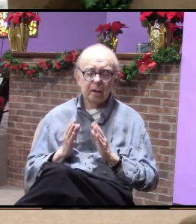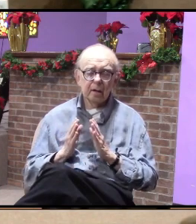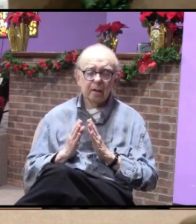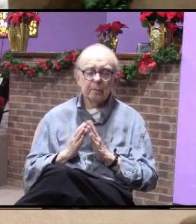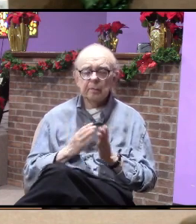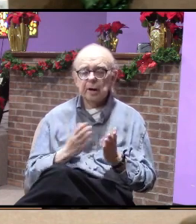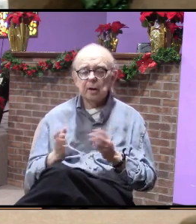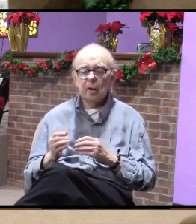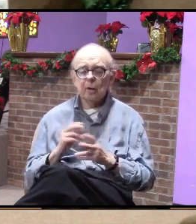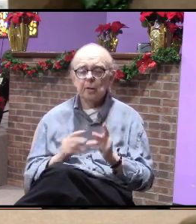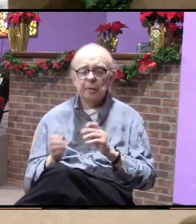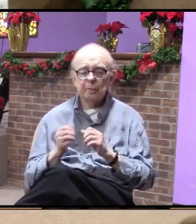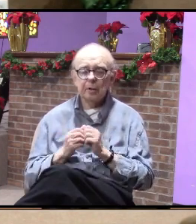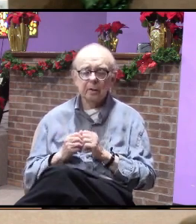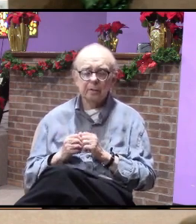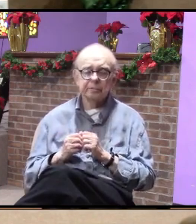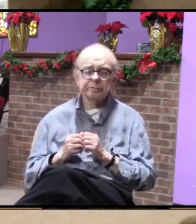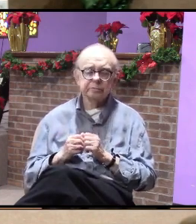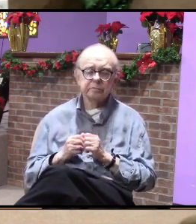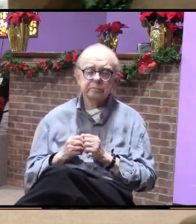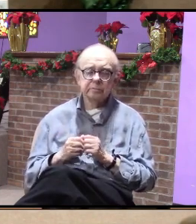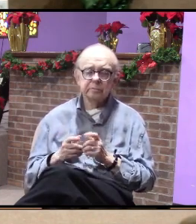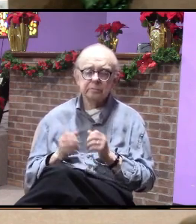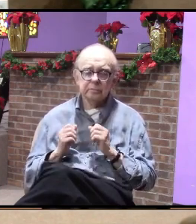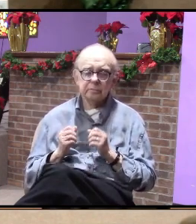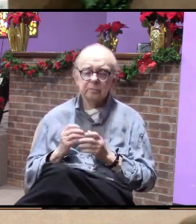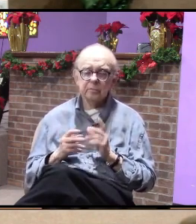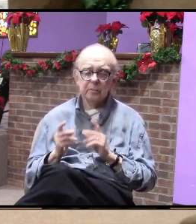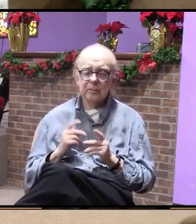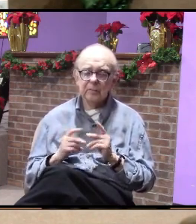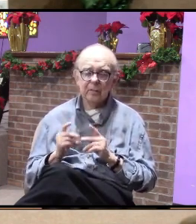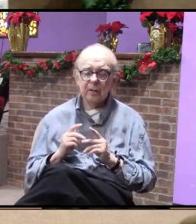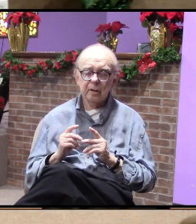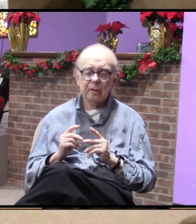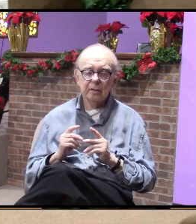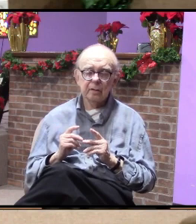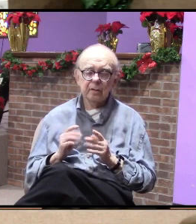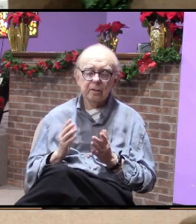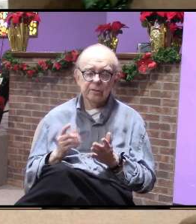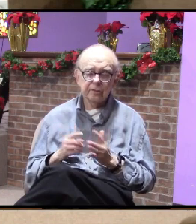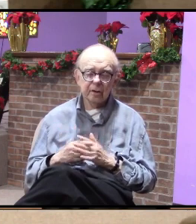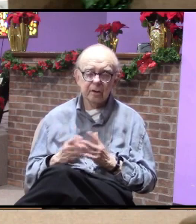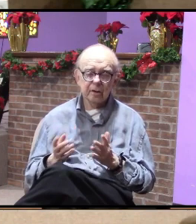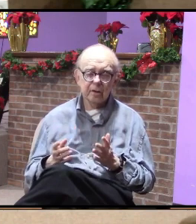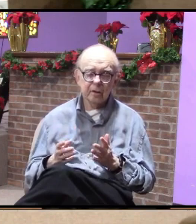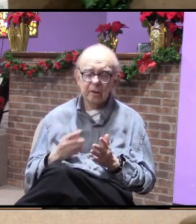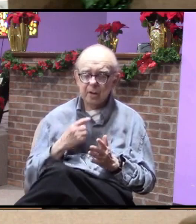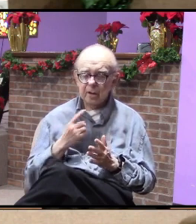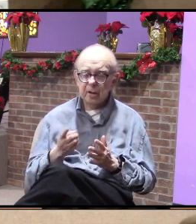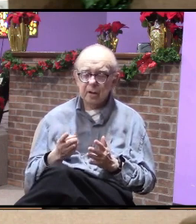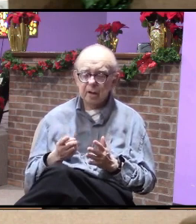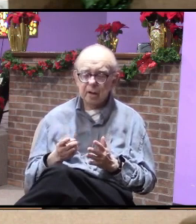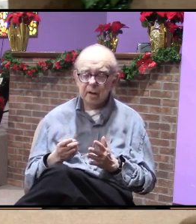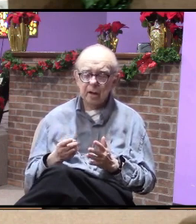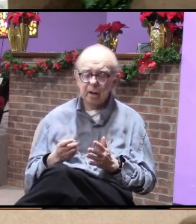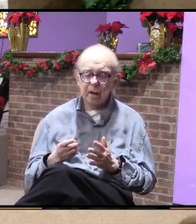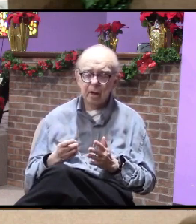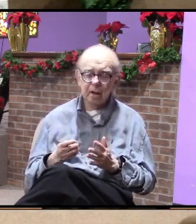together. That all of a sudden, some people were turning around and saying, listen,